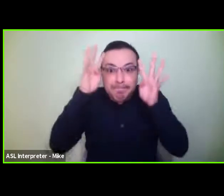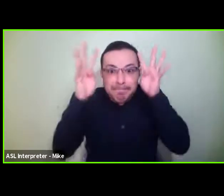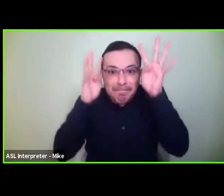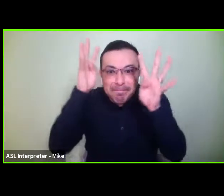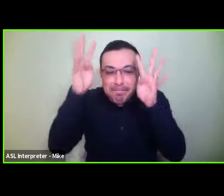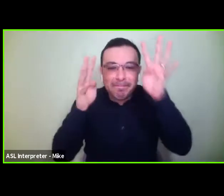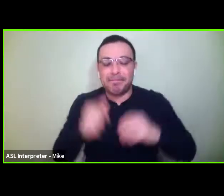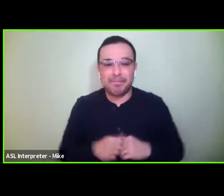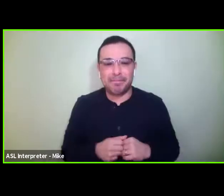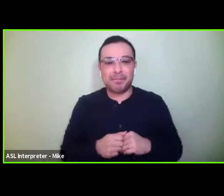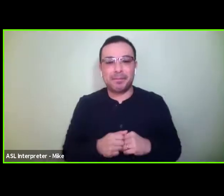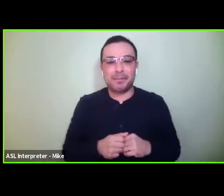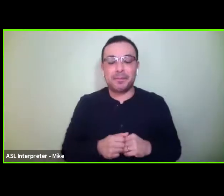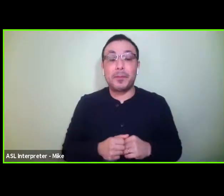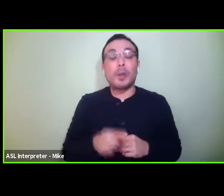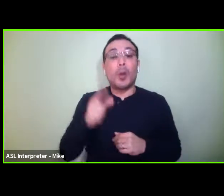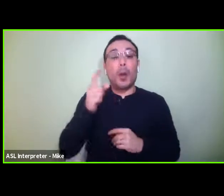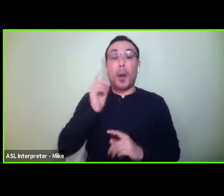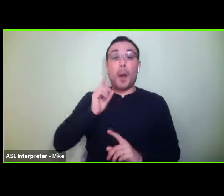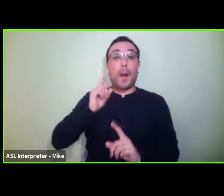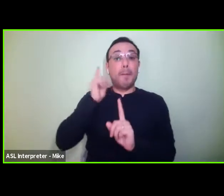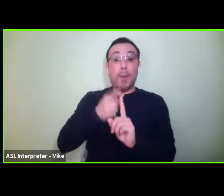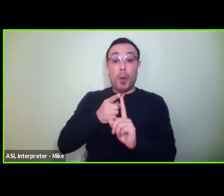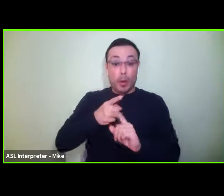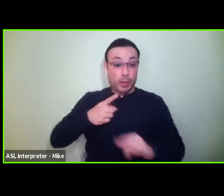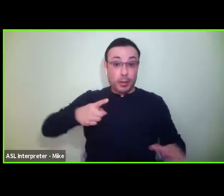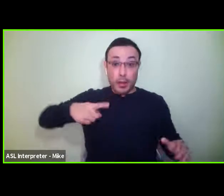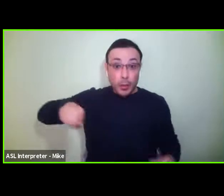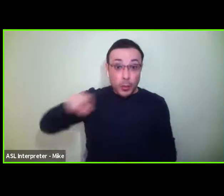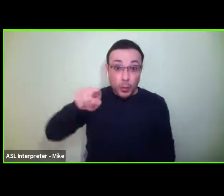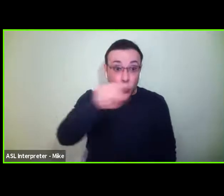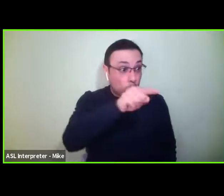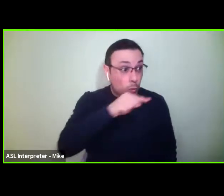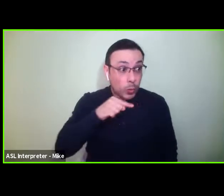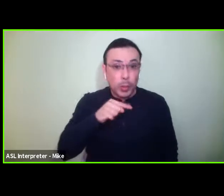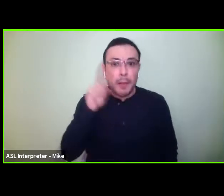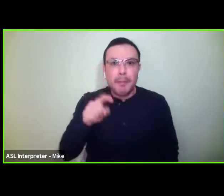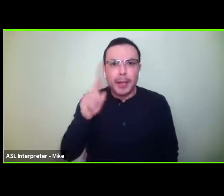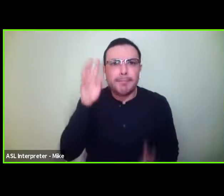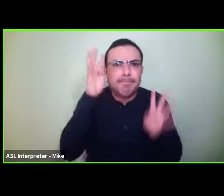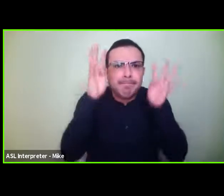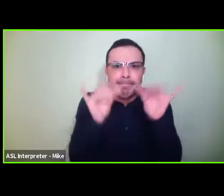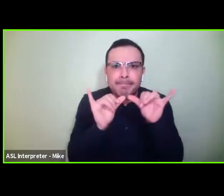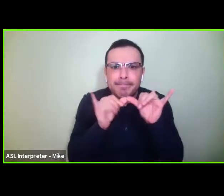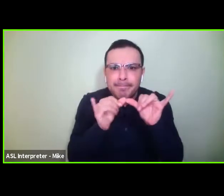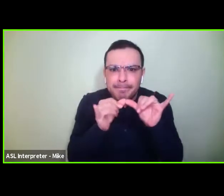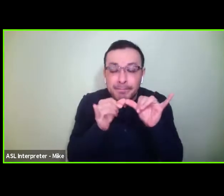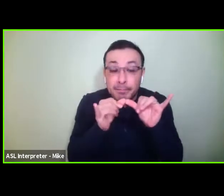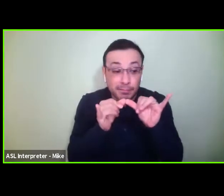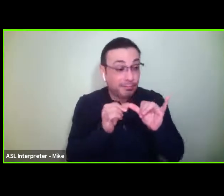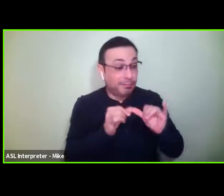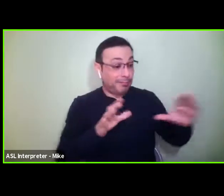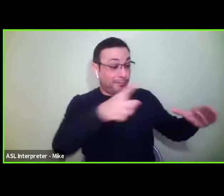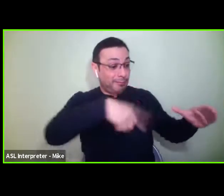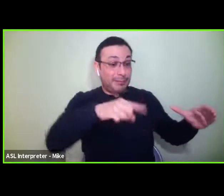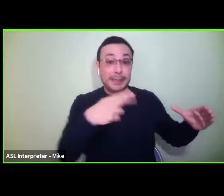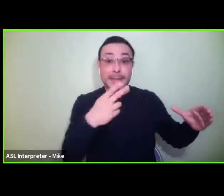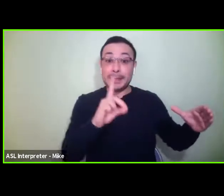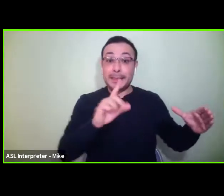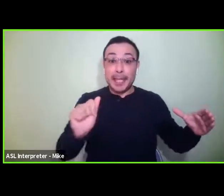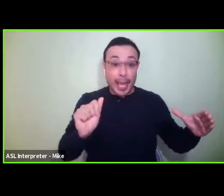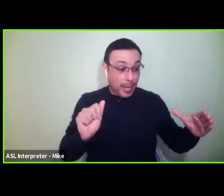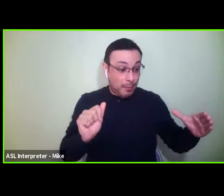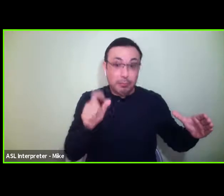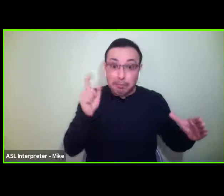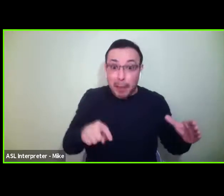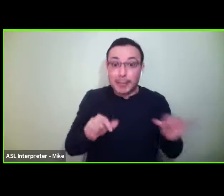Hendren and Lynch's point is that we are all engineers and designers, and disabled people particularly so, given that the world is not designed for us